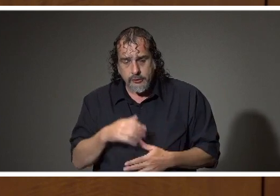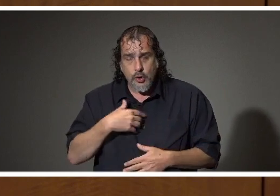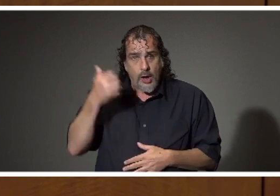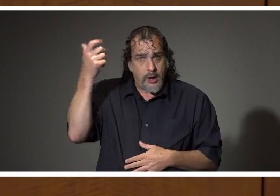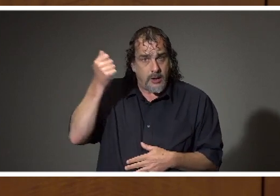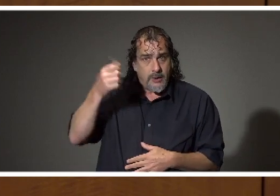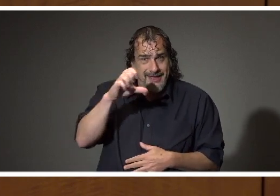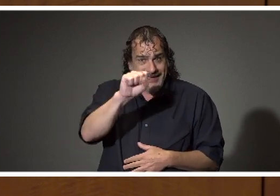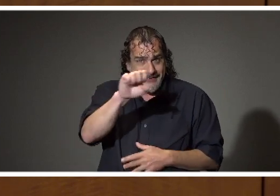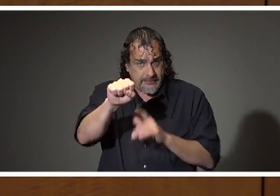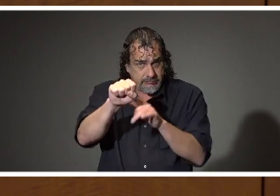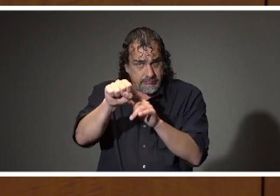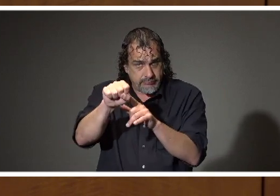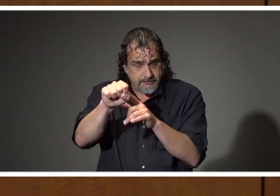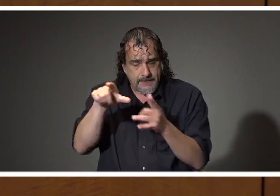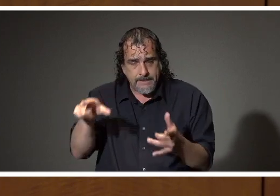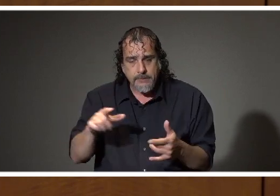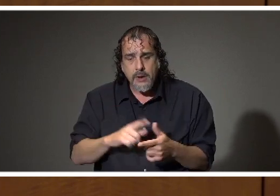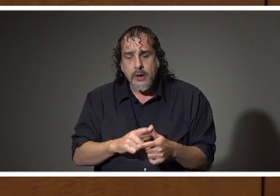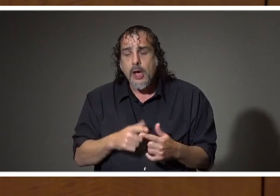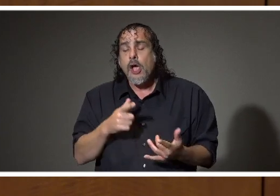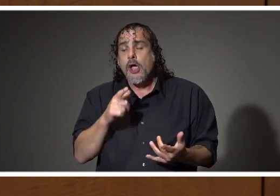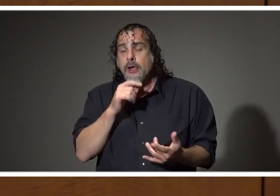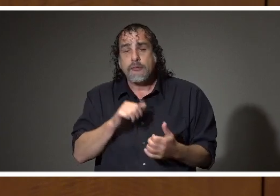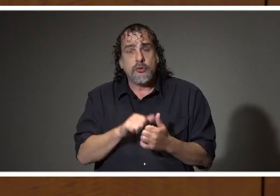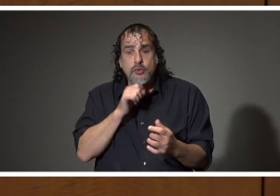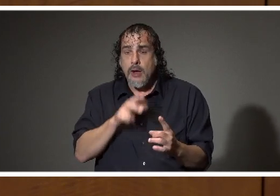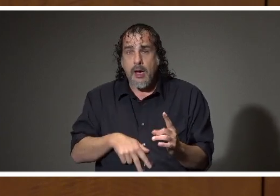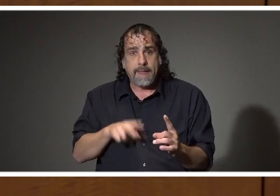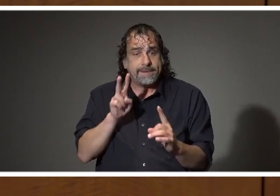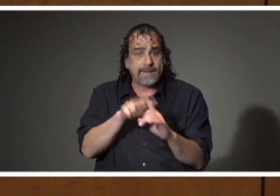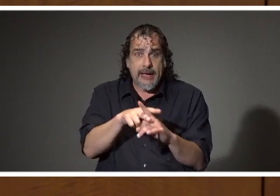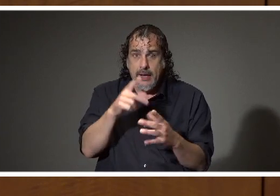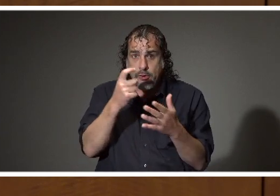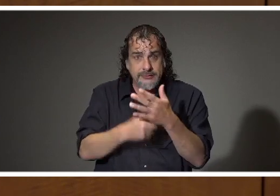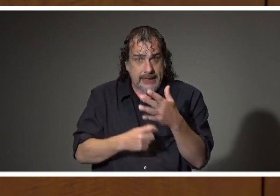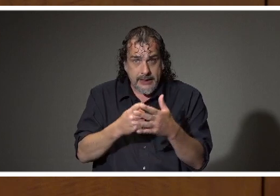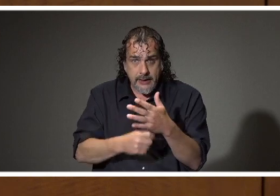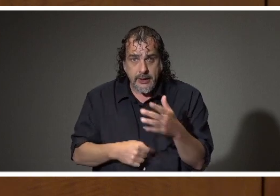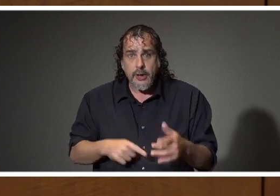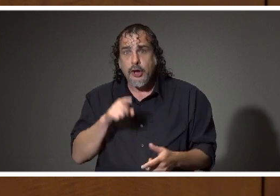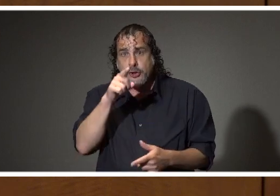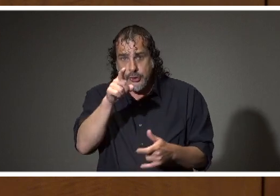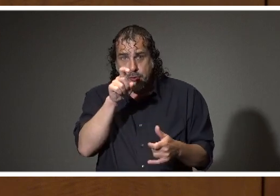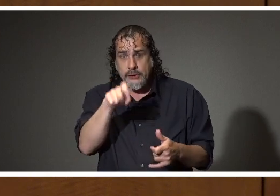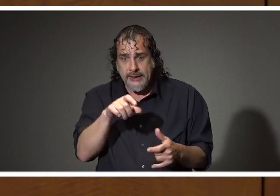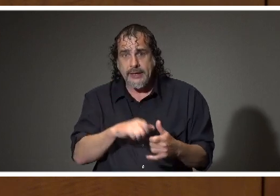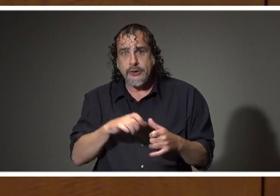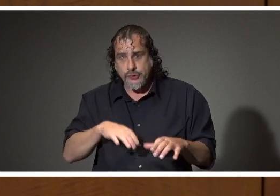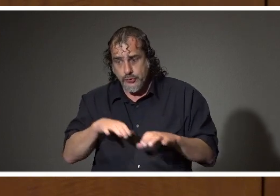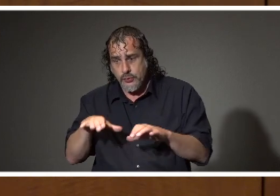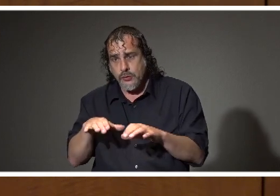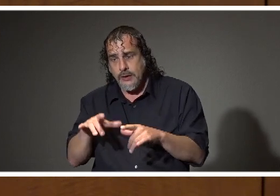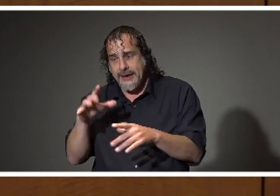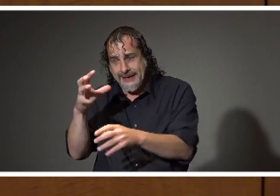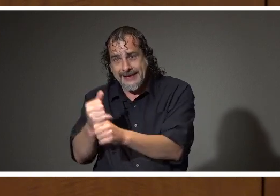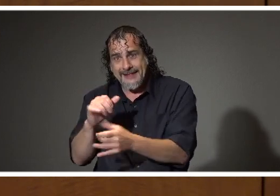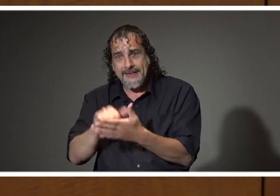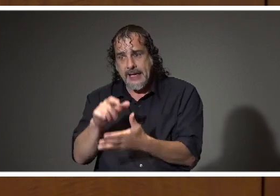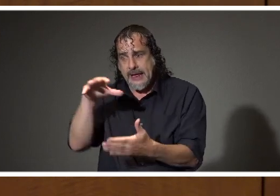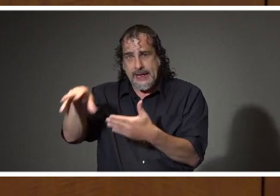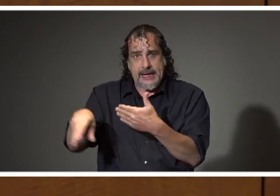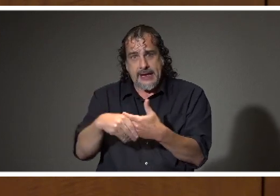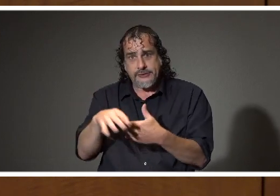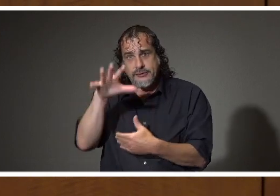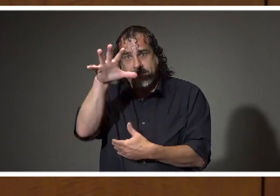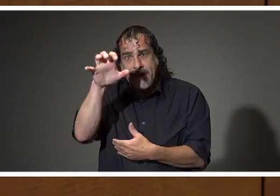you are on Social Security and do not file tax returns, you need to take action to get the extra $500